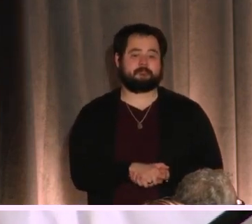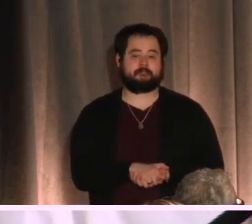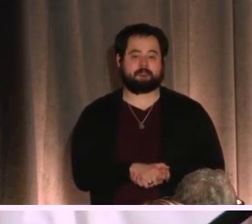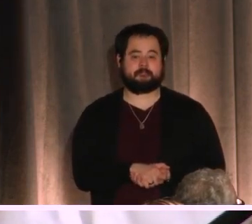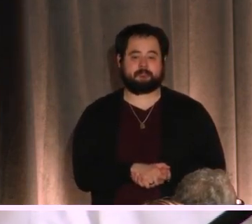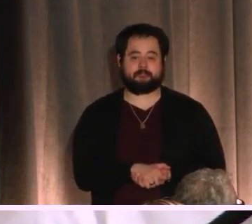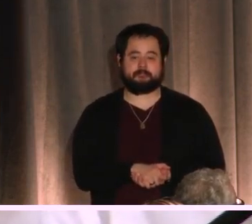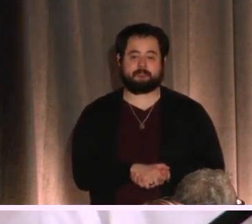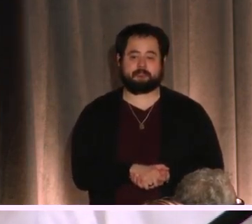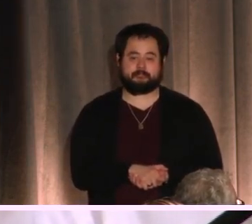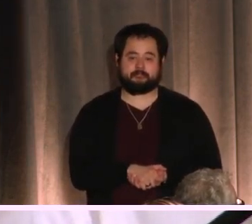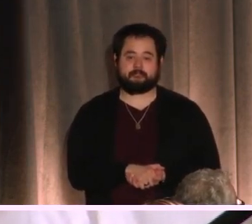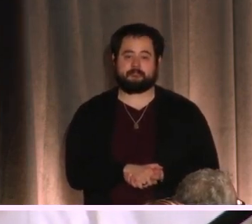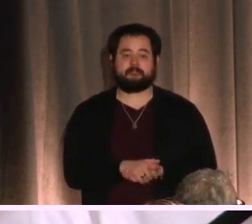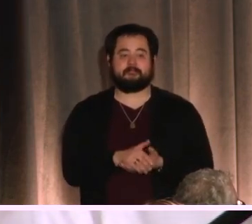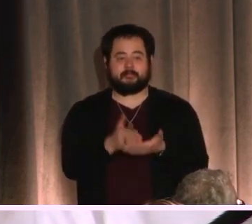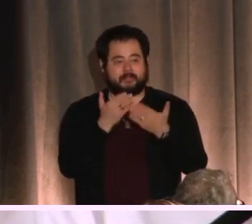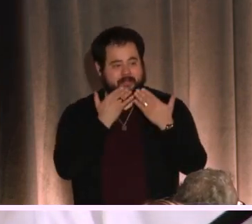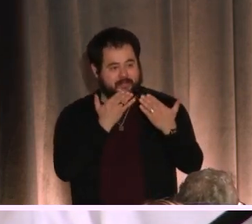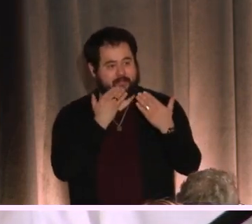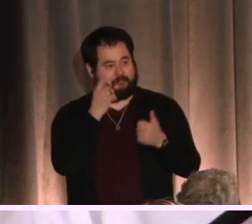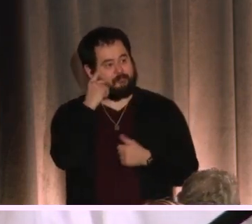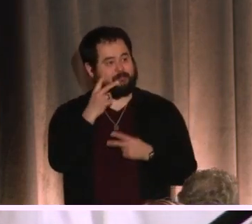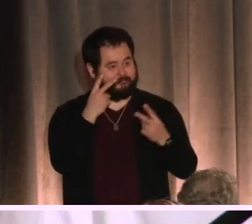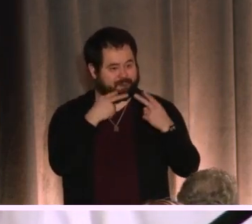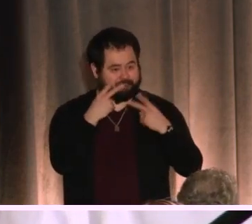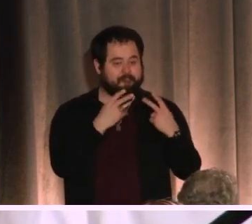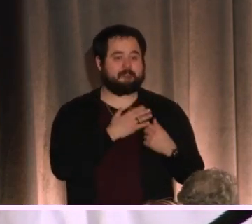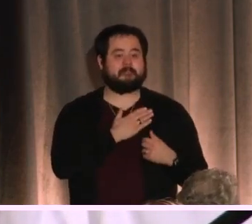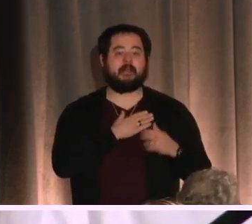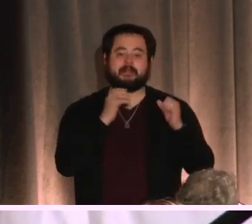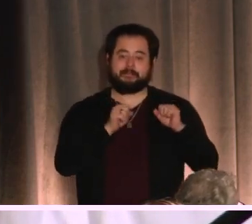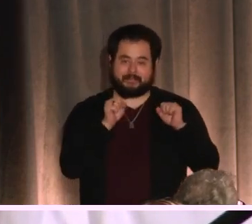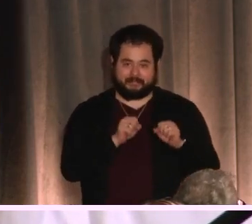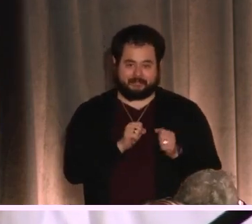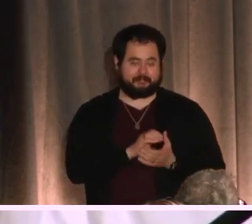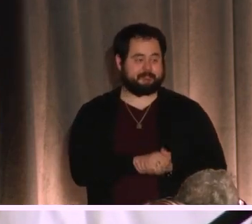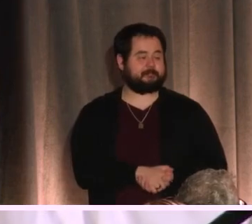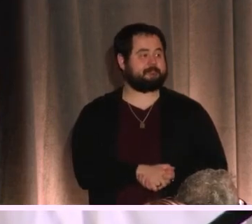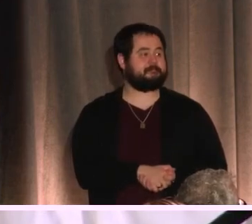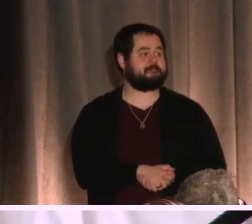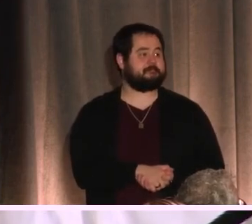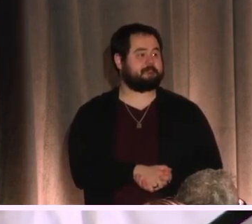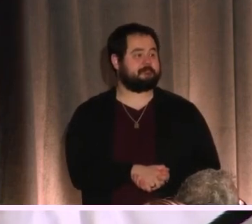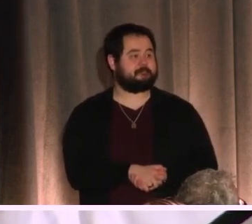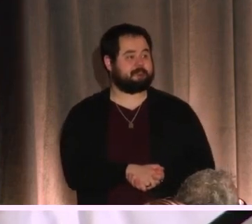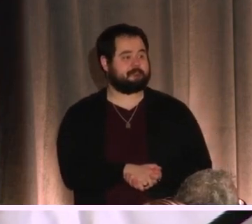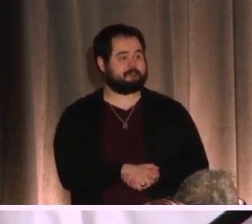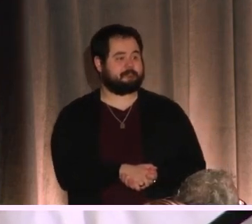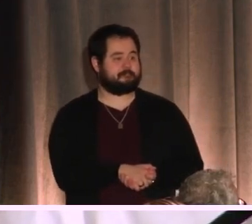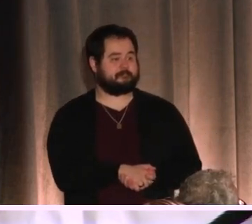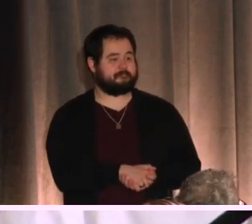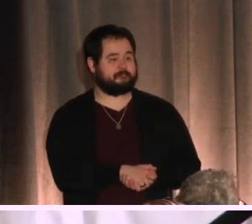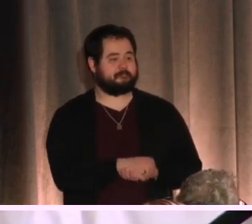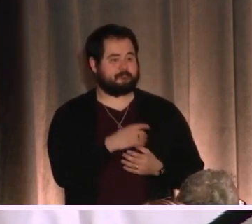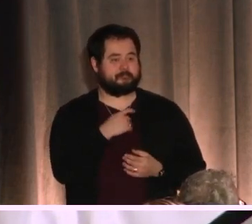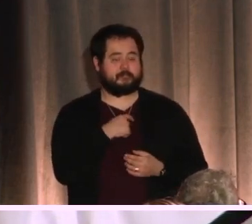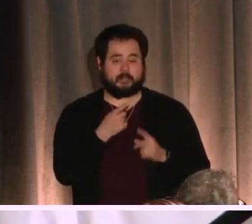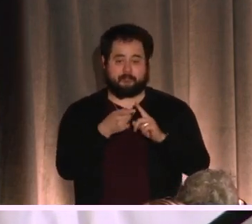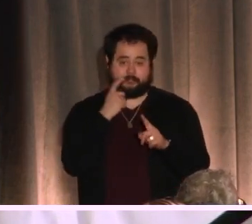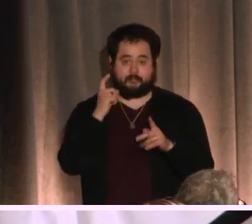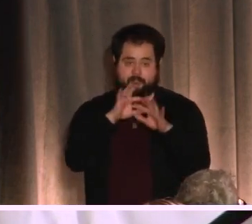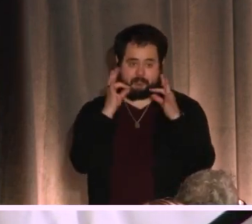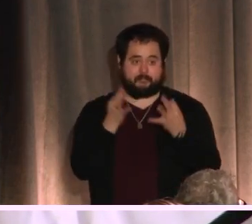my abilities. I want to thank you for seeing my abilities. I come from a family I come from